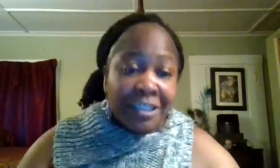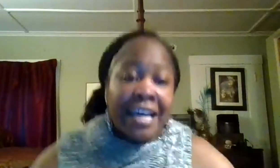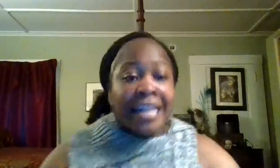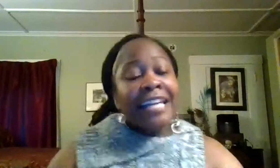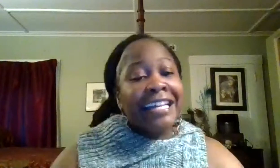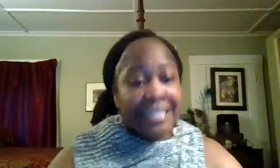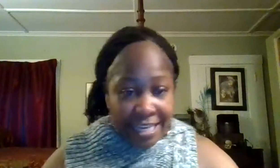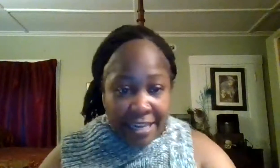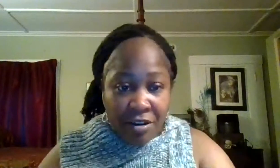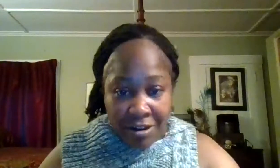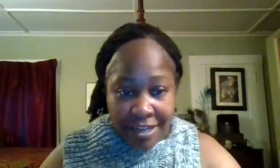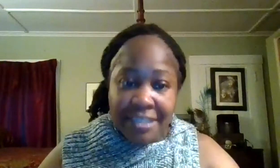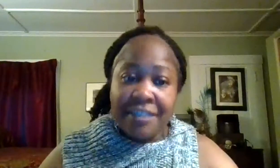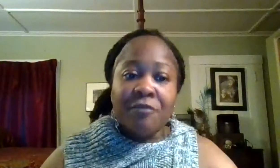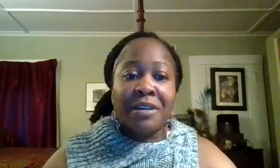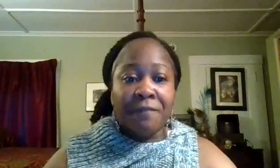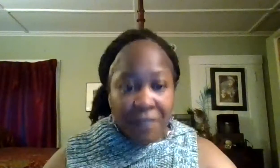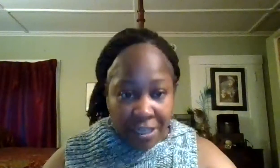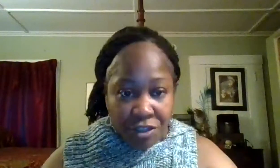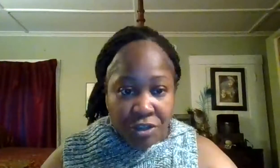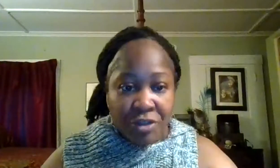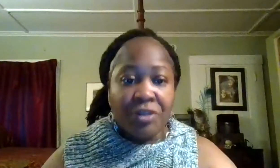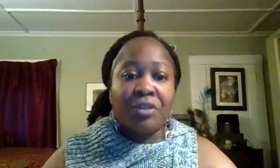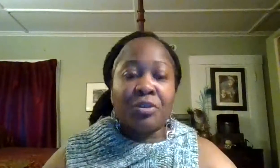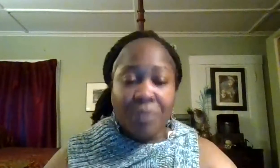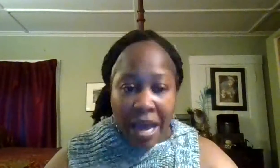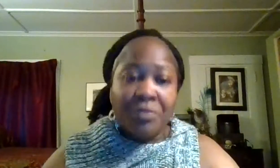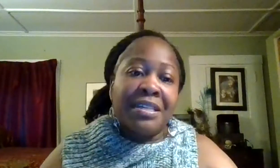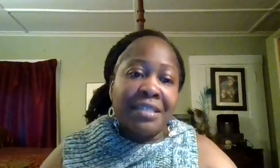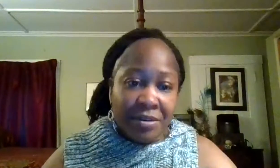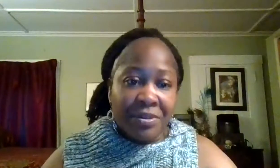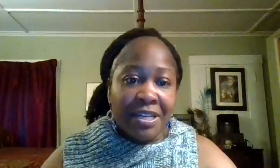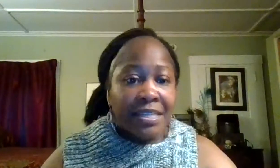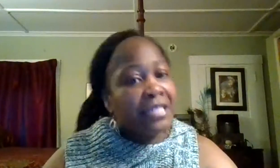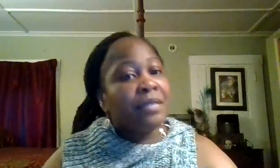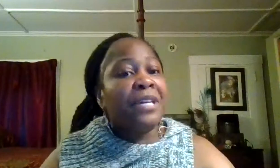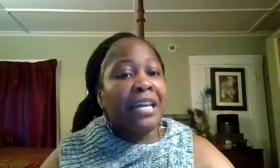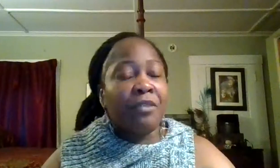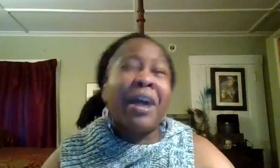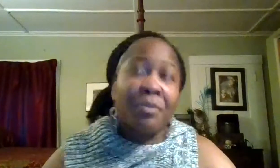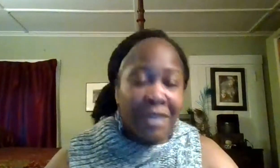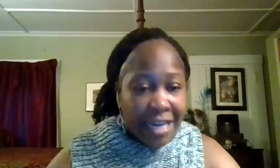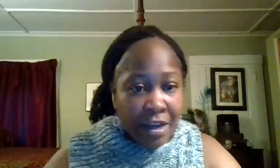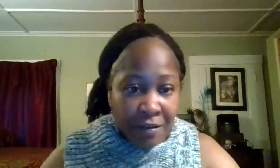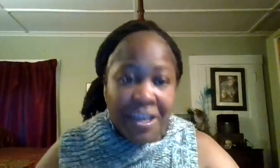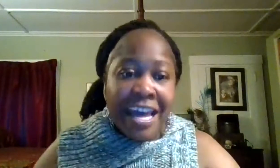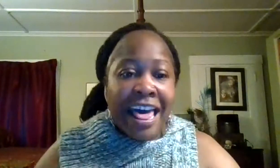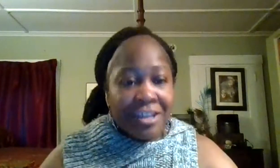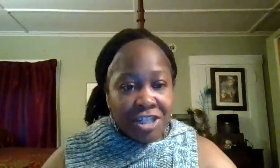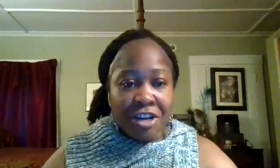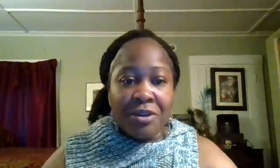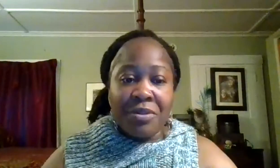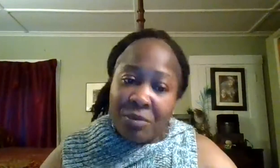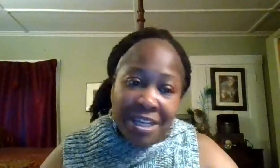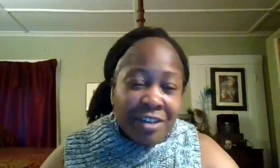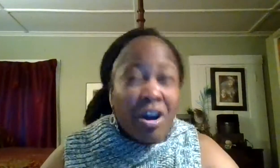full 19 artists that have been featured throughout this series since the beginning, around the beginning of this